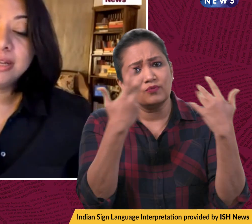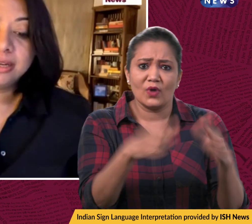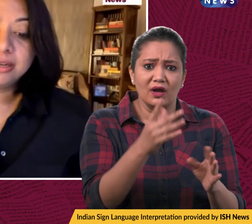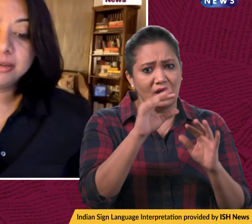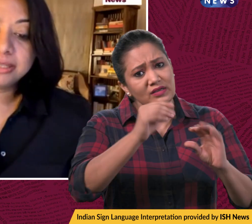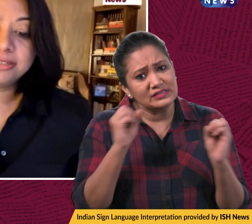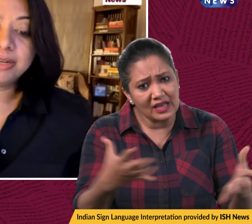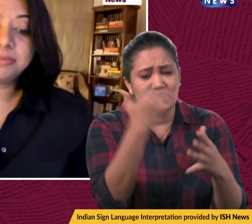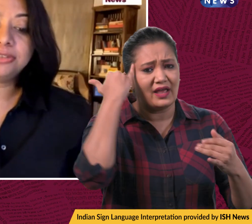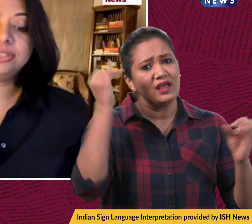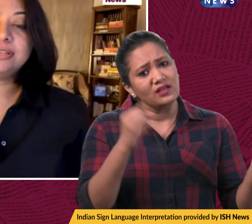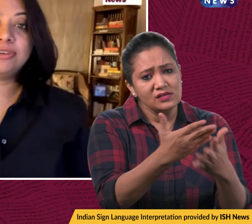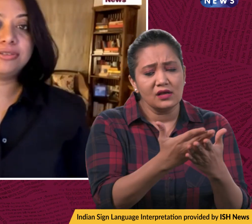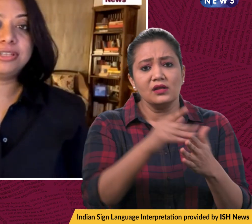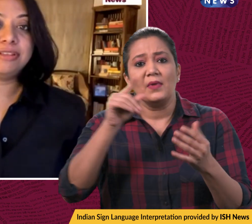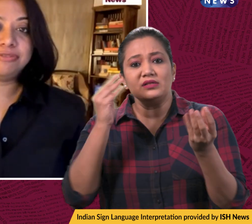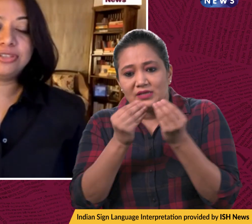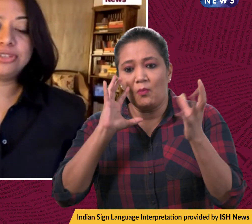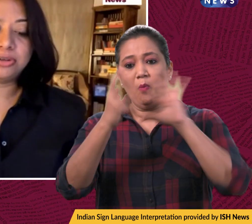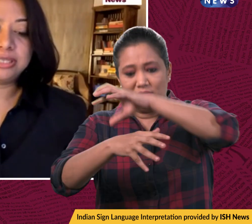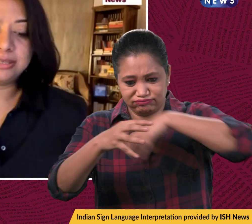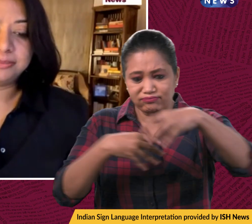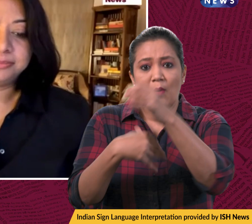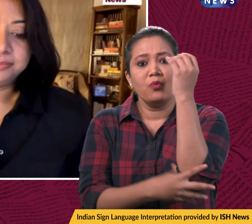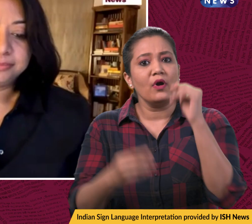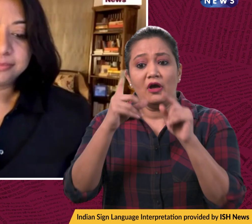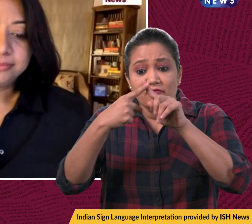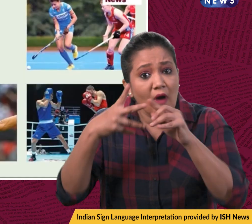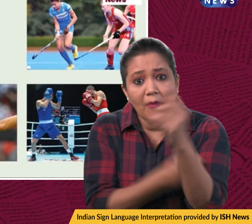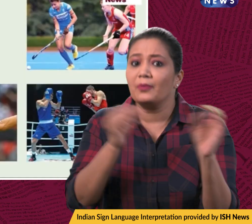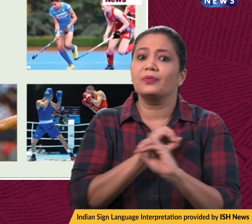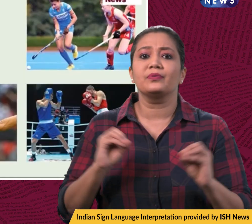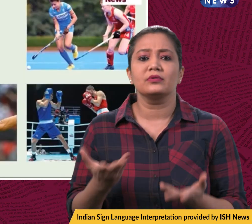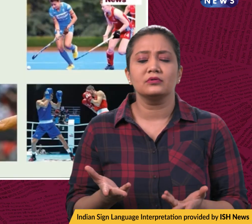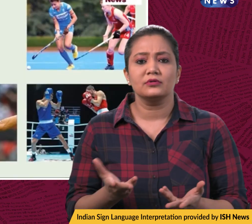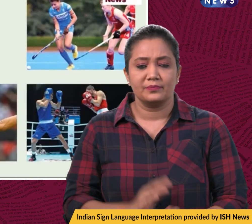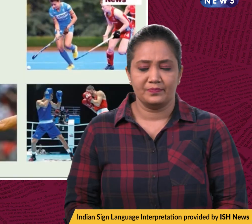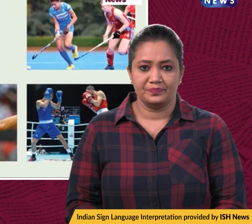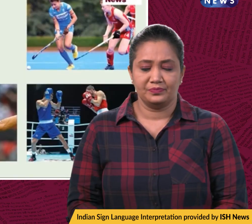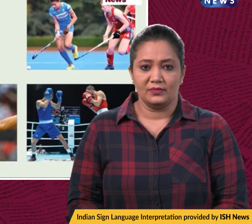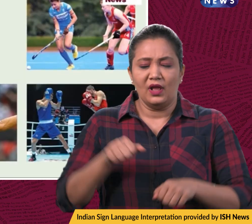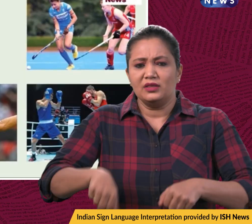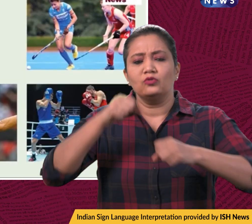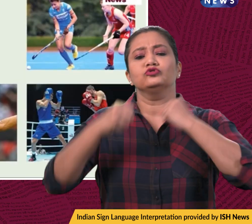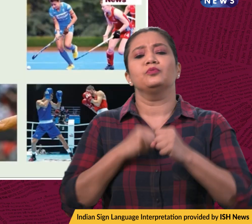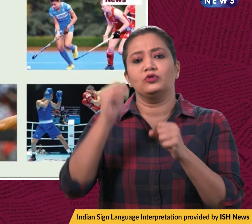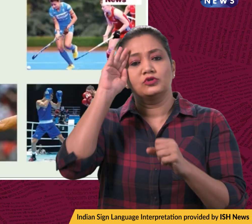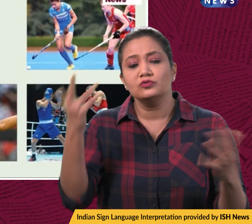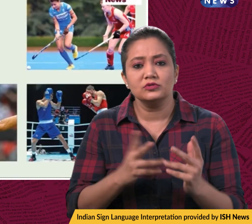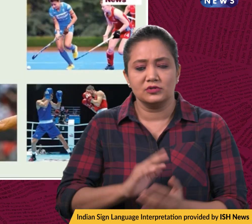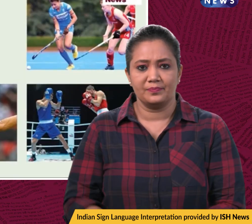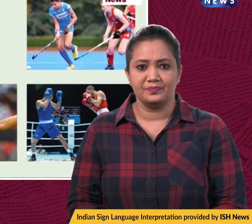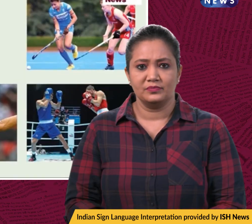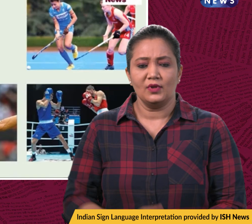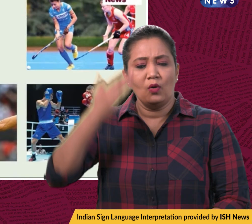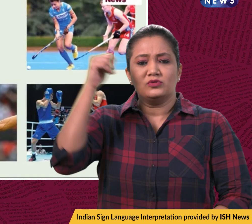in underdeveloped countries have not received their first shot yet. All right, quick update on sports this evening.